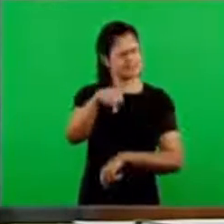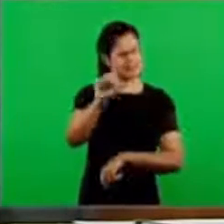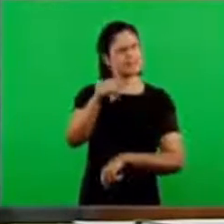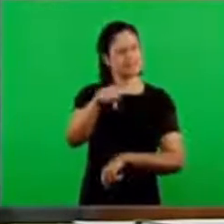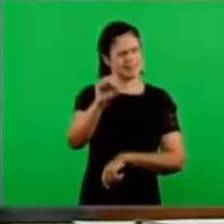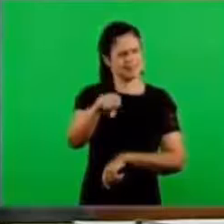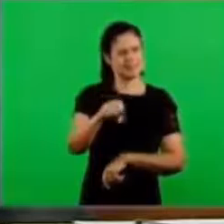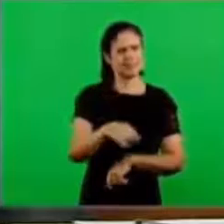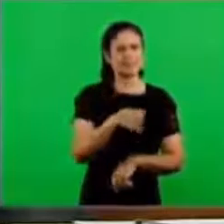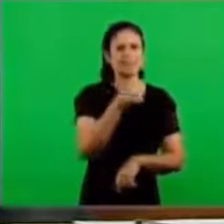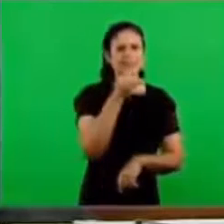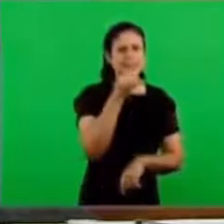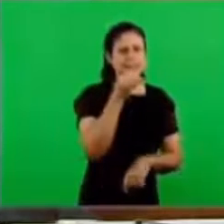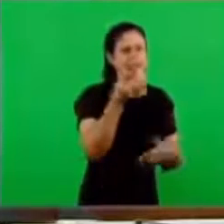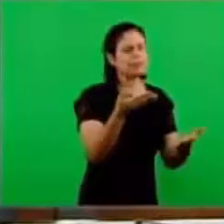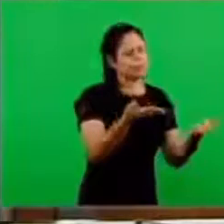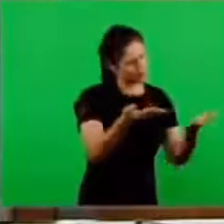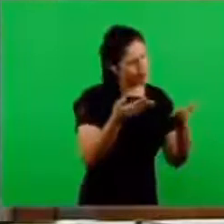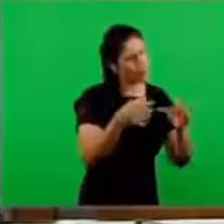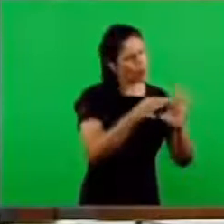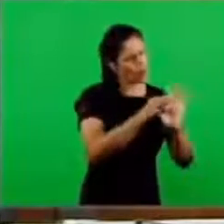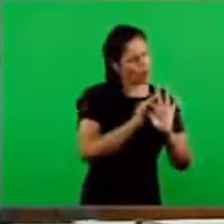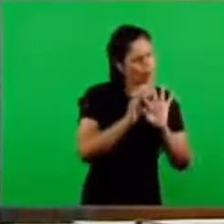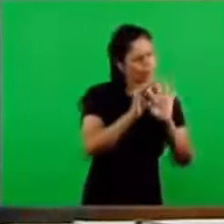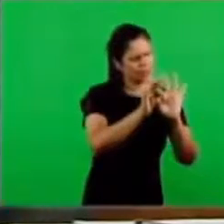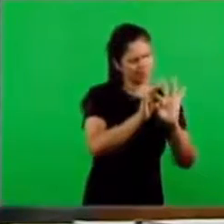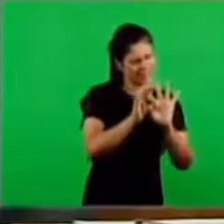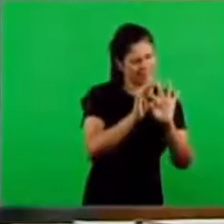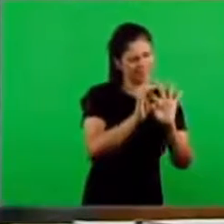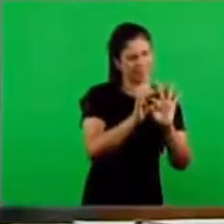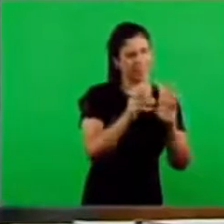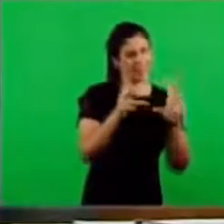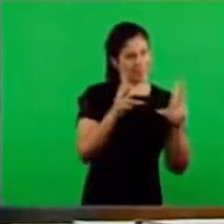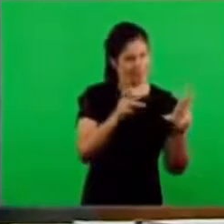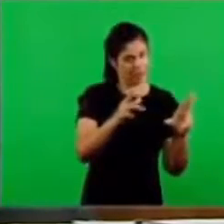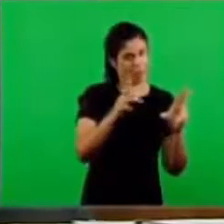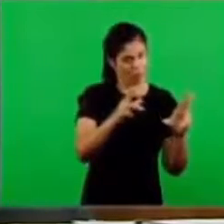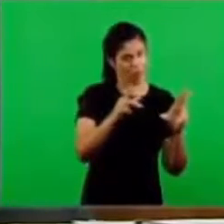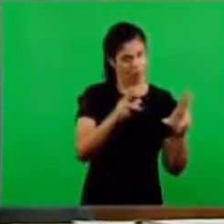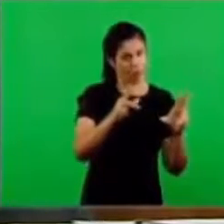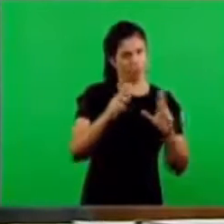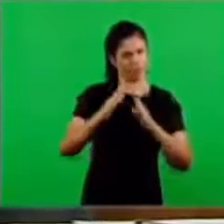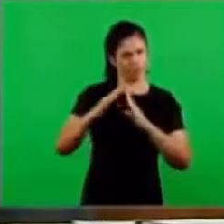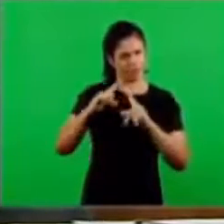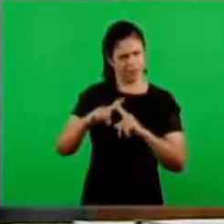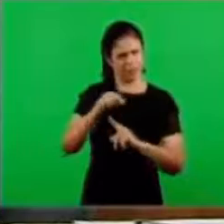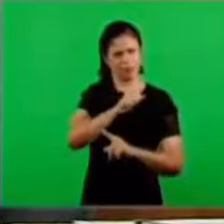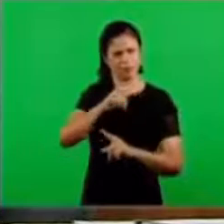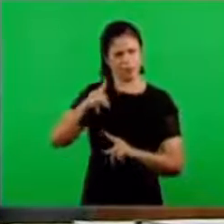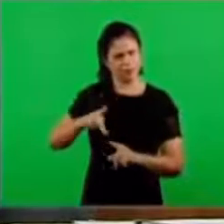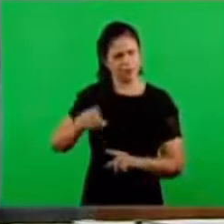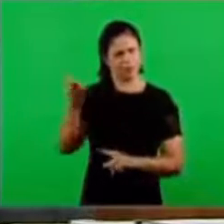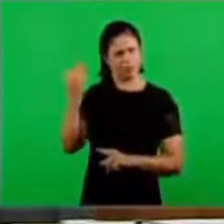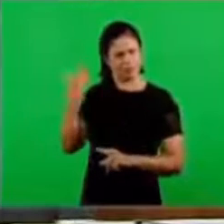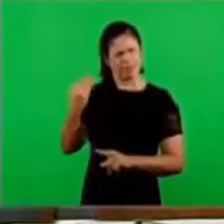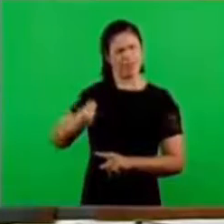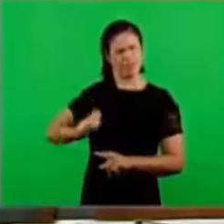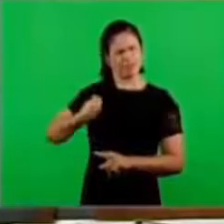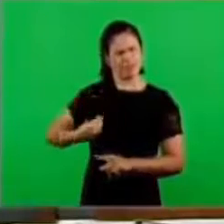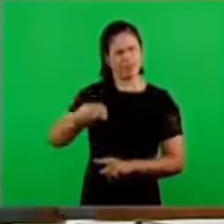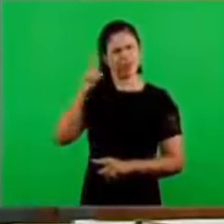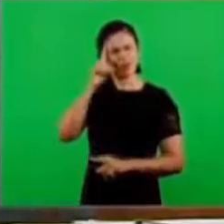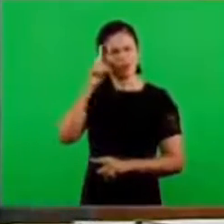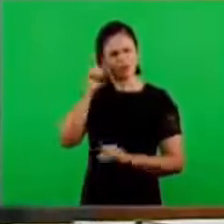associate the invitation and the invitation to the fellowship as a basic teaching of the